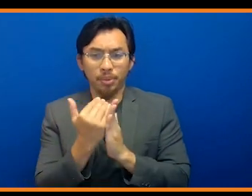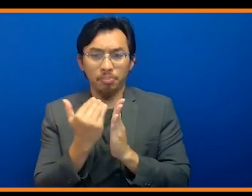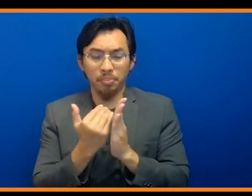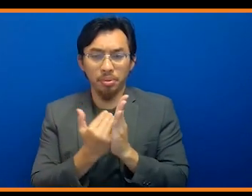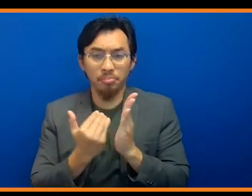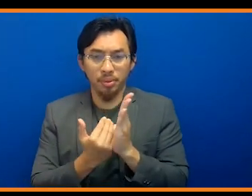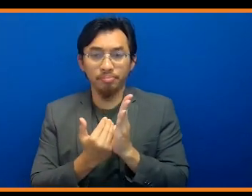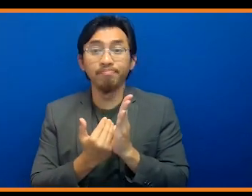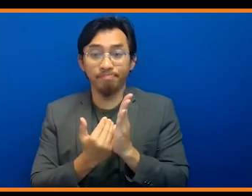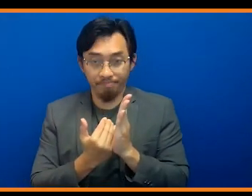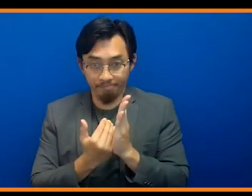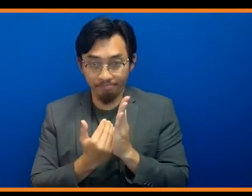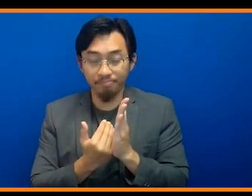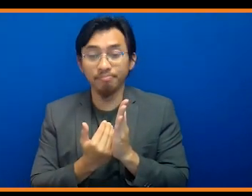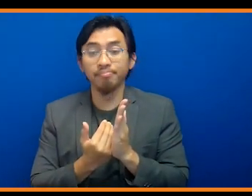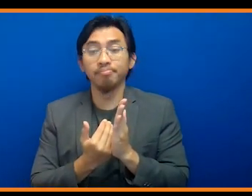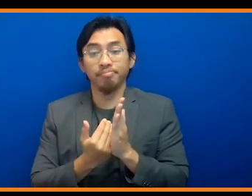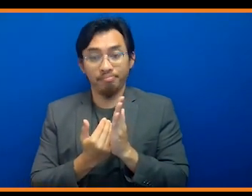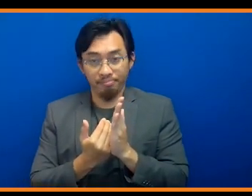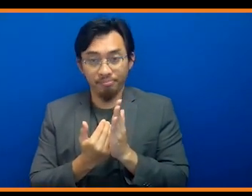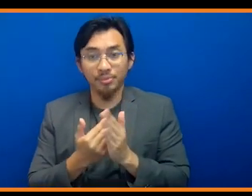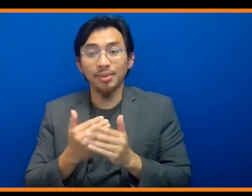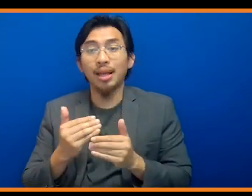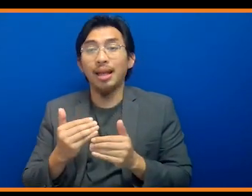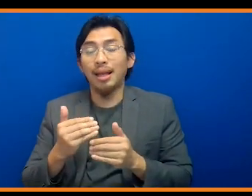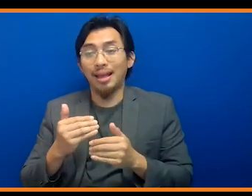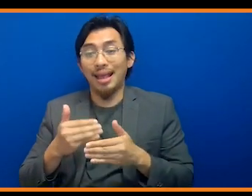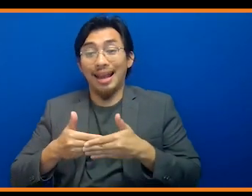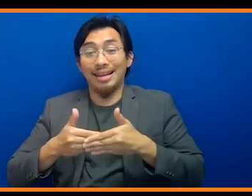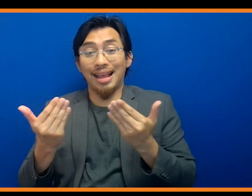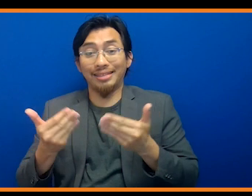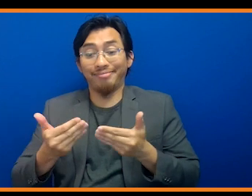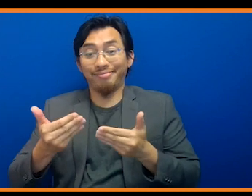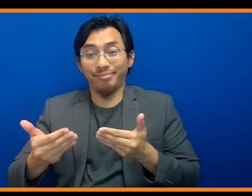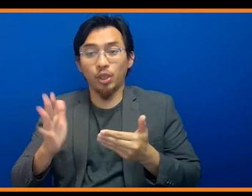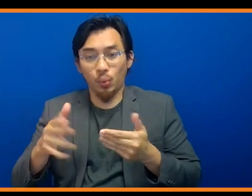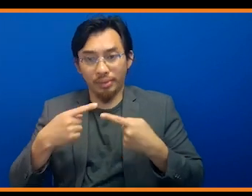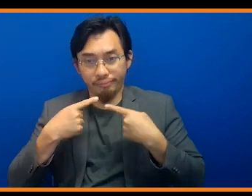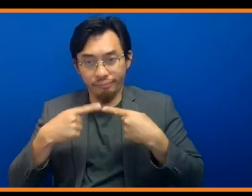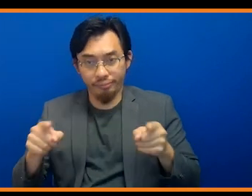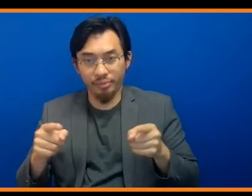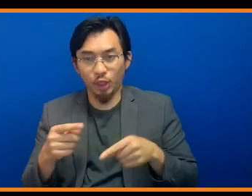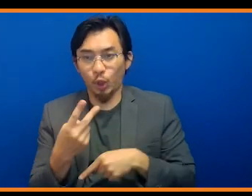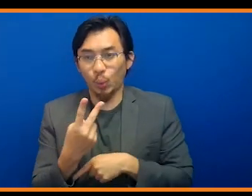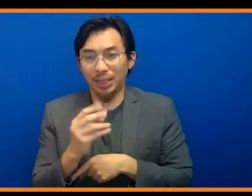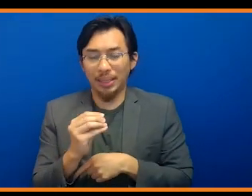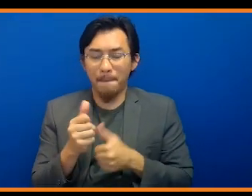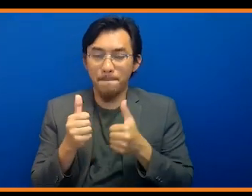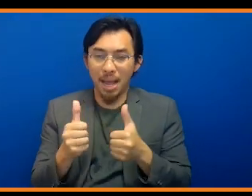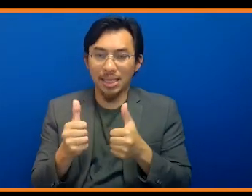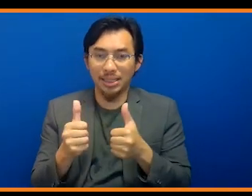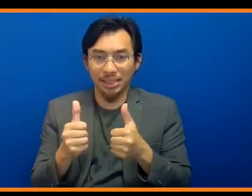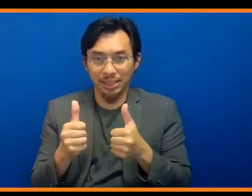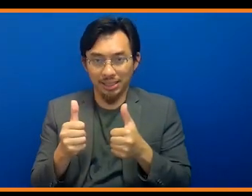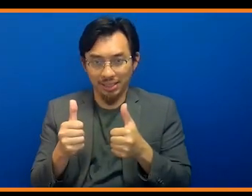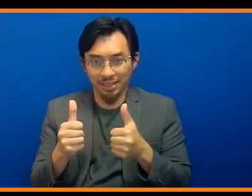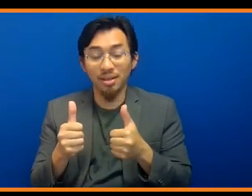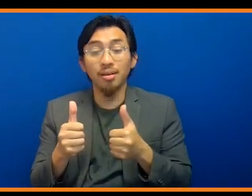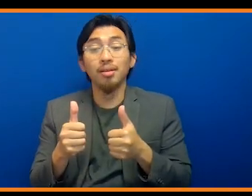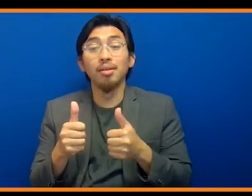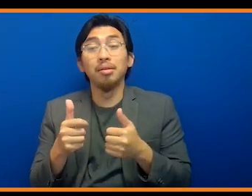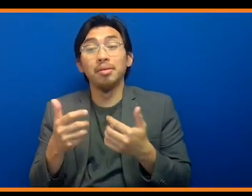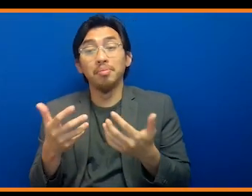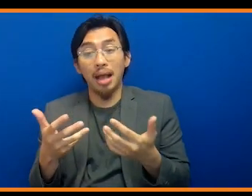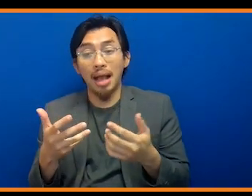then exactly the next day, we're going to announce the 20 best finalists. So unfortunately, we